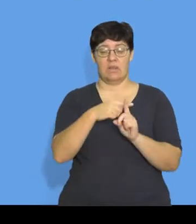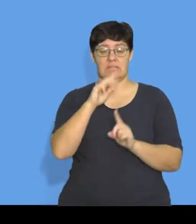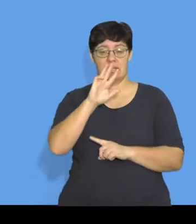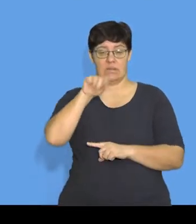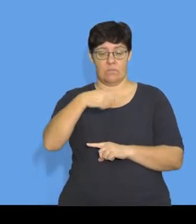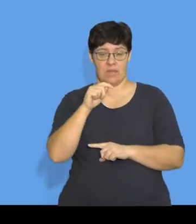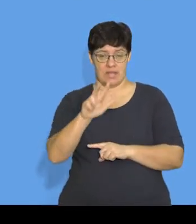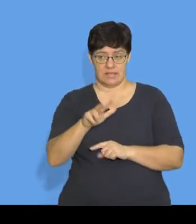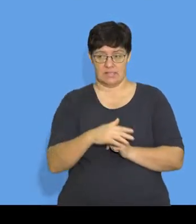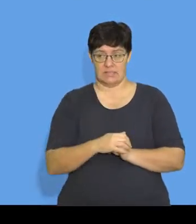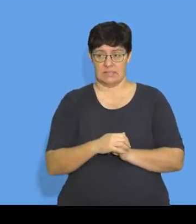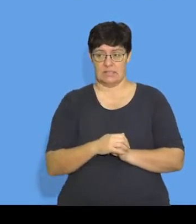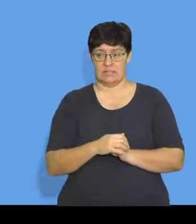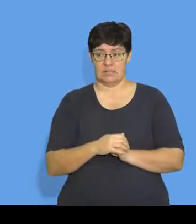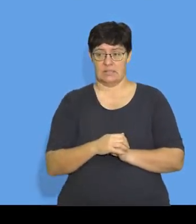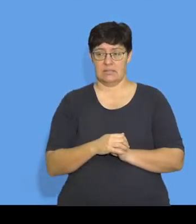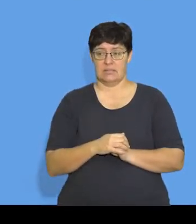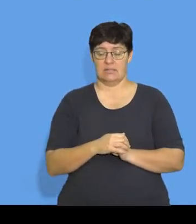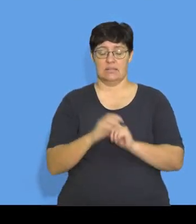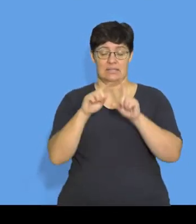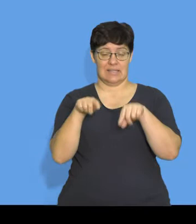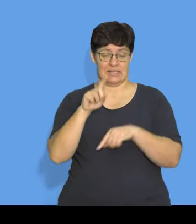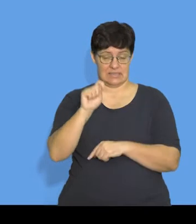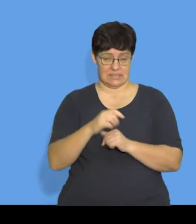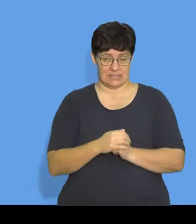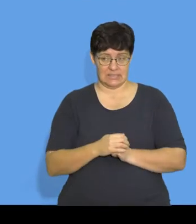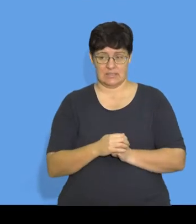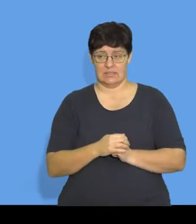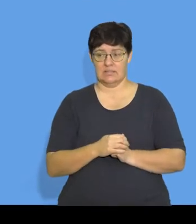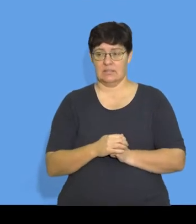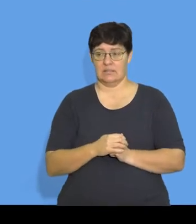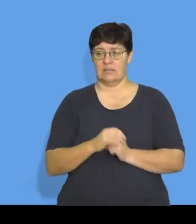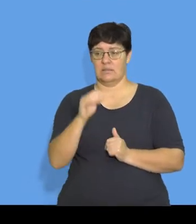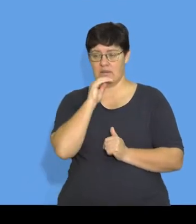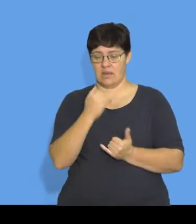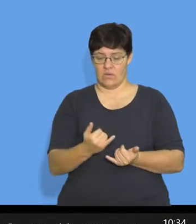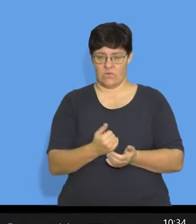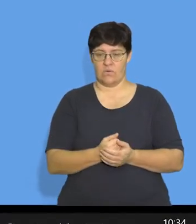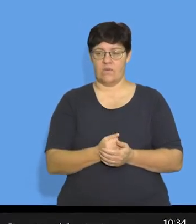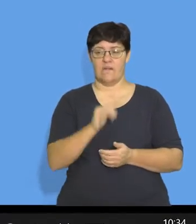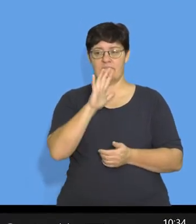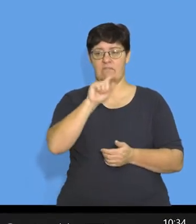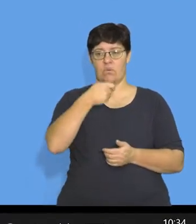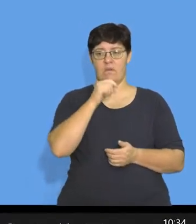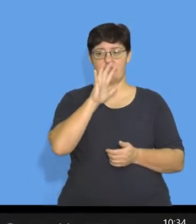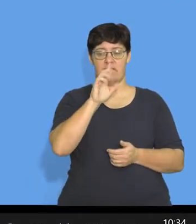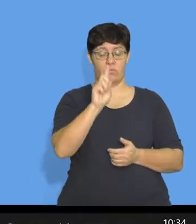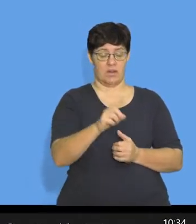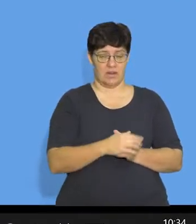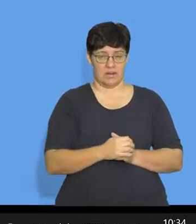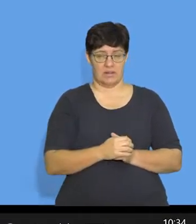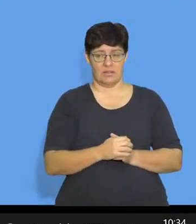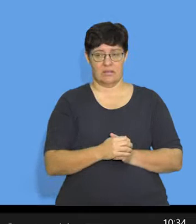9,8. To get time on its own, I'm going to divide 5,51